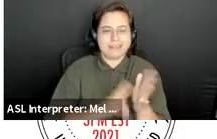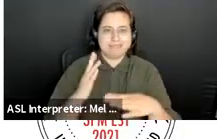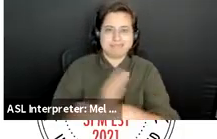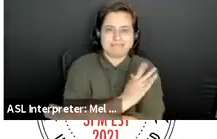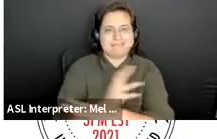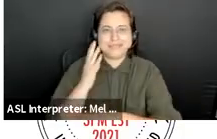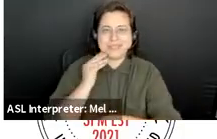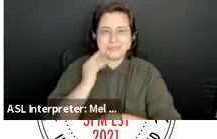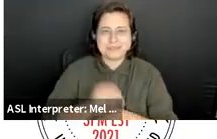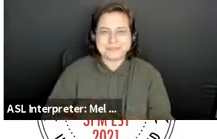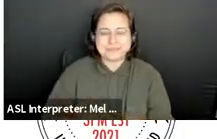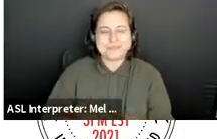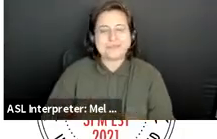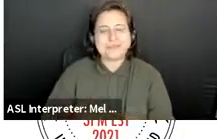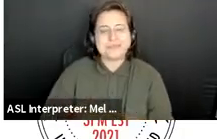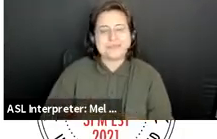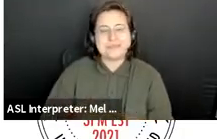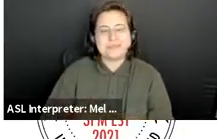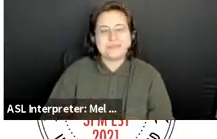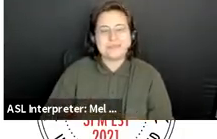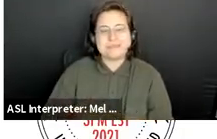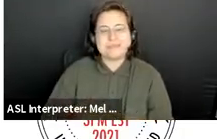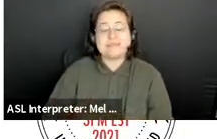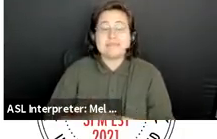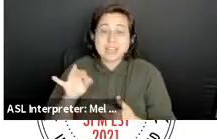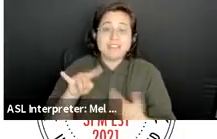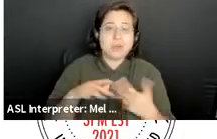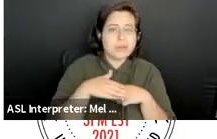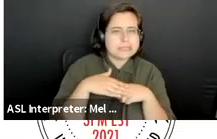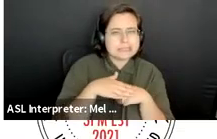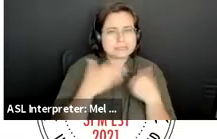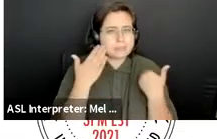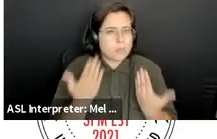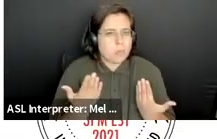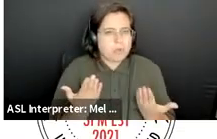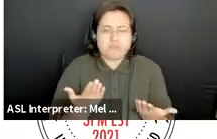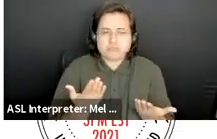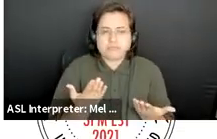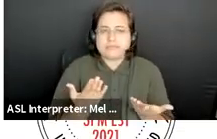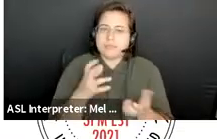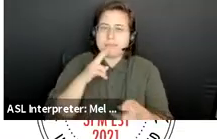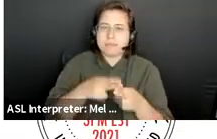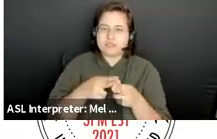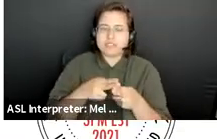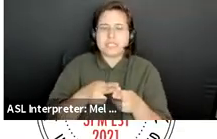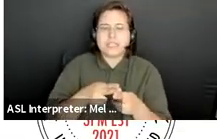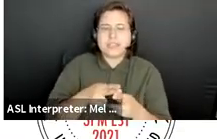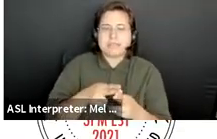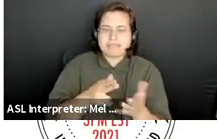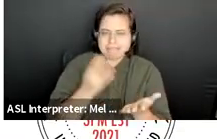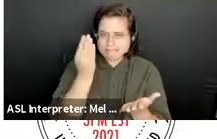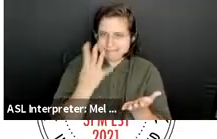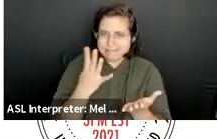webinar. So for those of you who are maybe a little bit less familiar, we wanted to point out that this is a somewhat